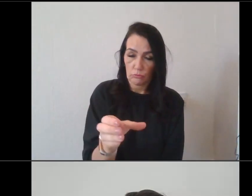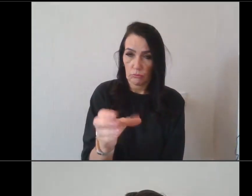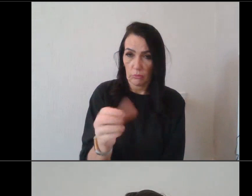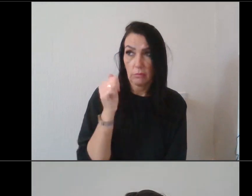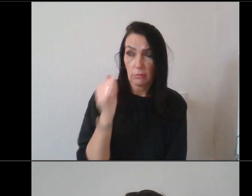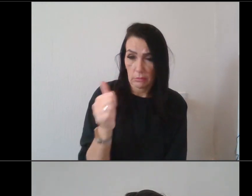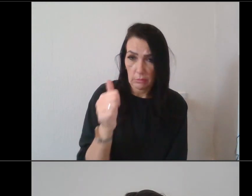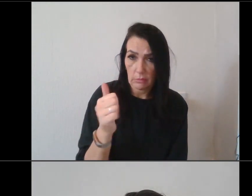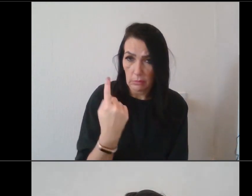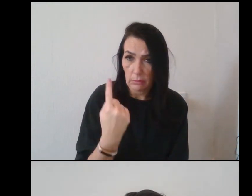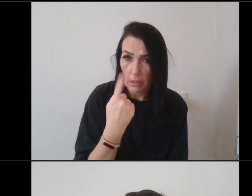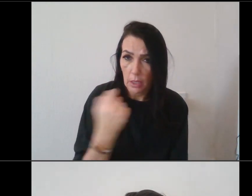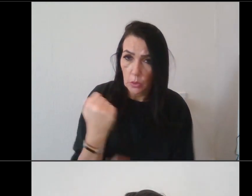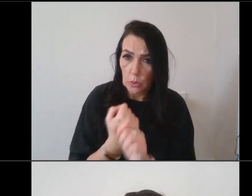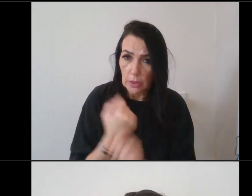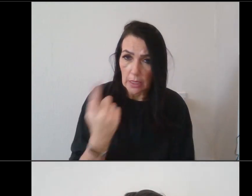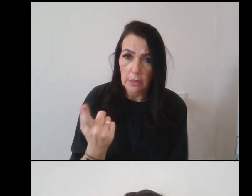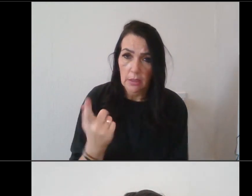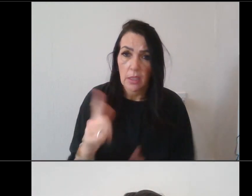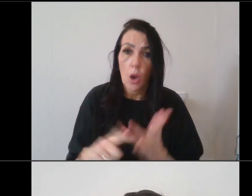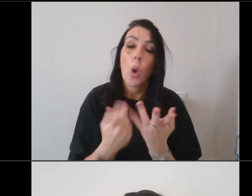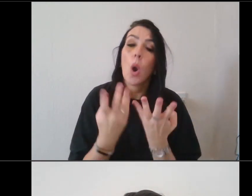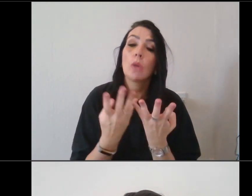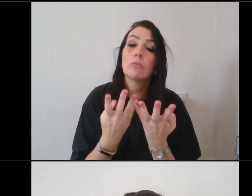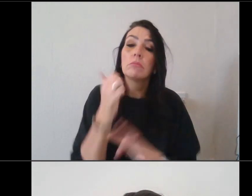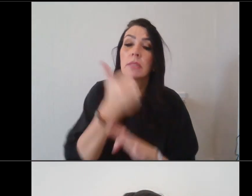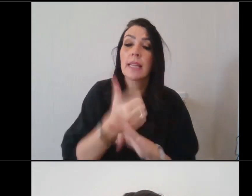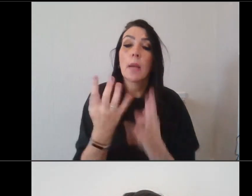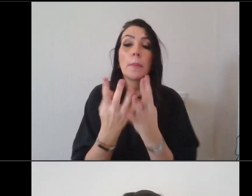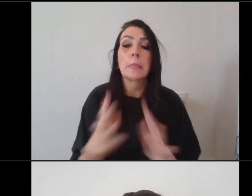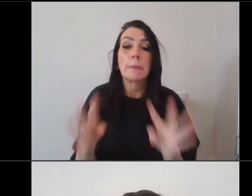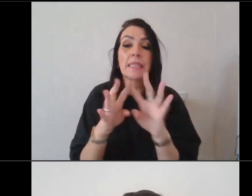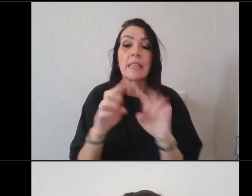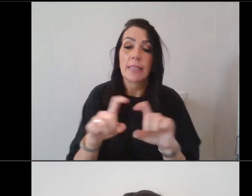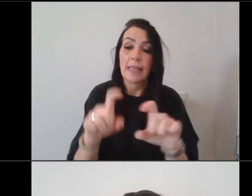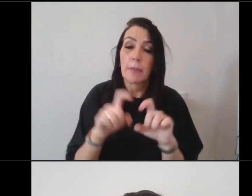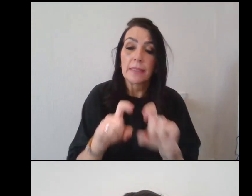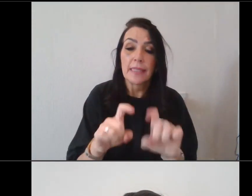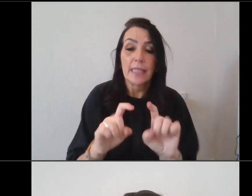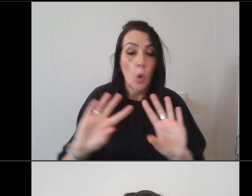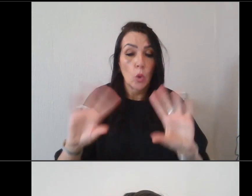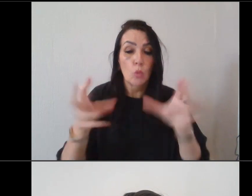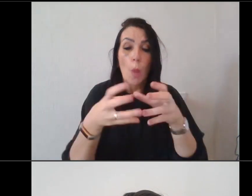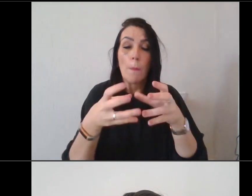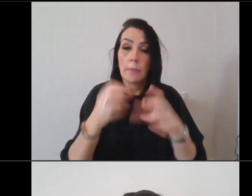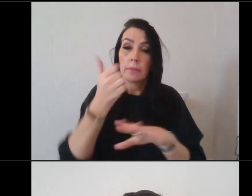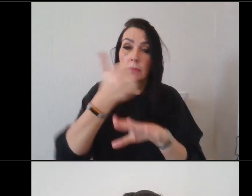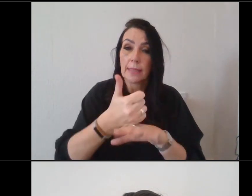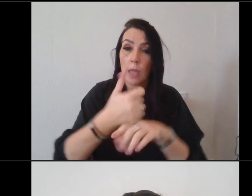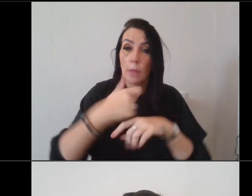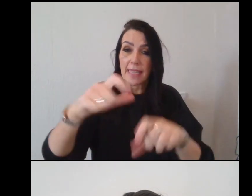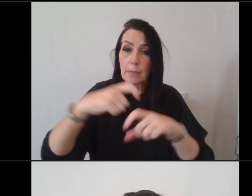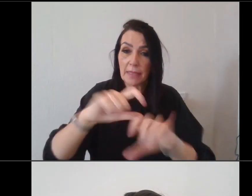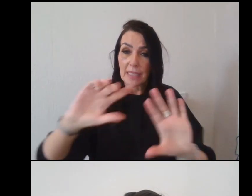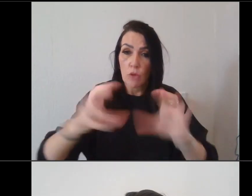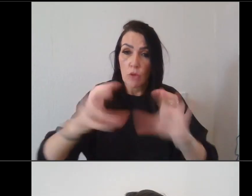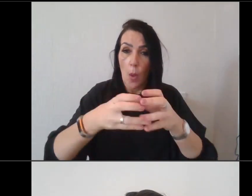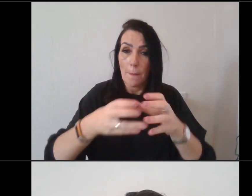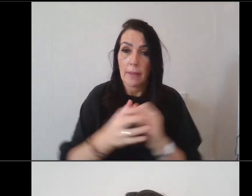take, or maybe setting up a sustainability committee or groups, teams, that sort of thing. And they could do lots